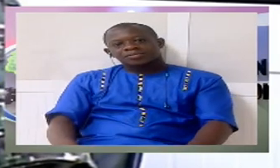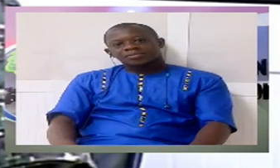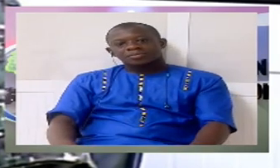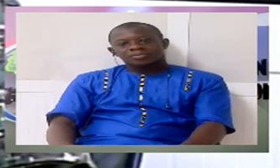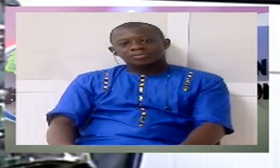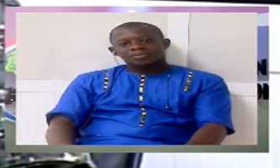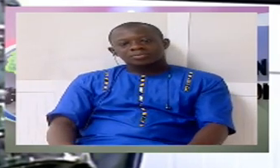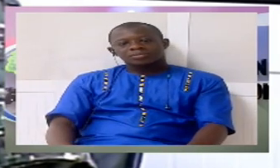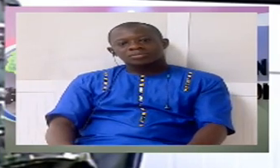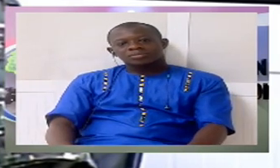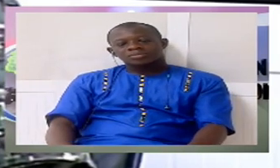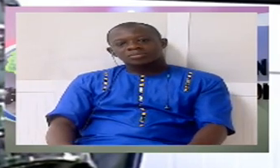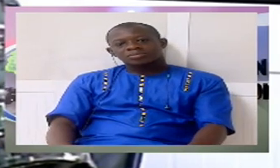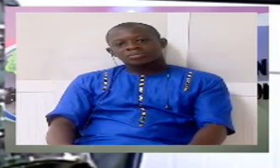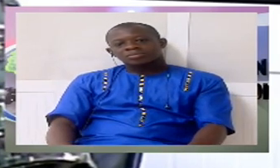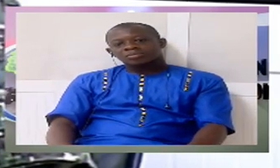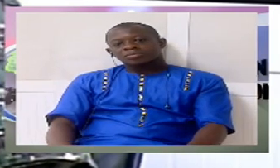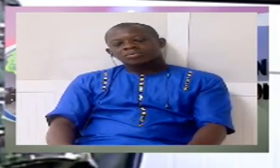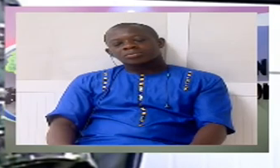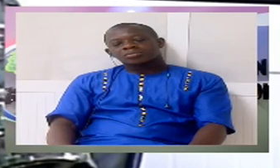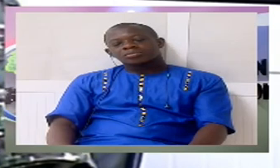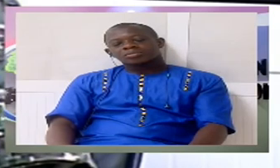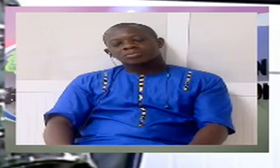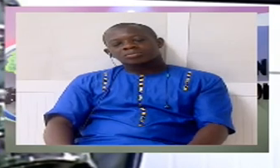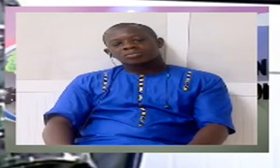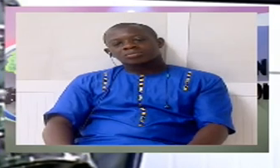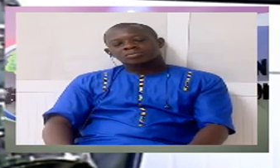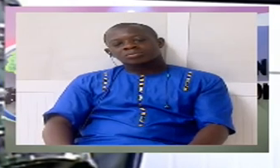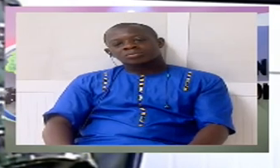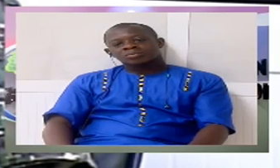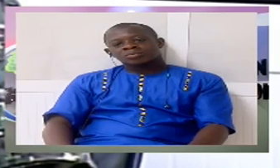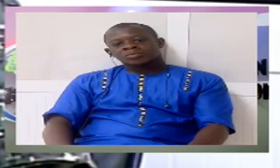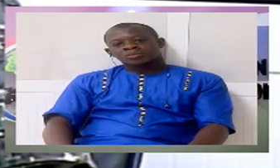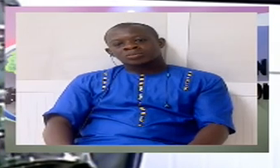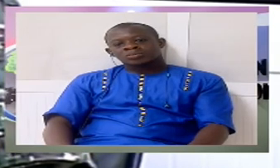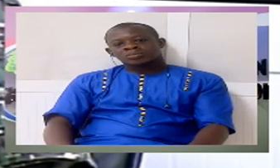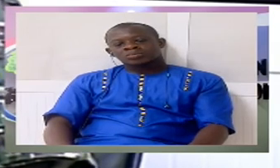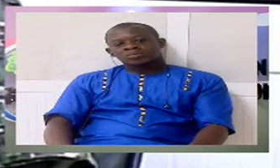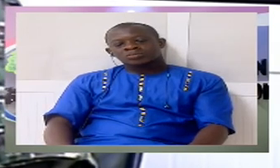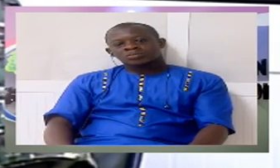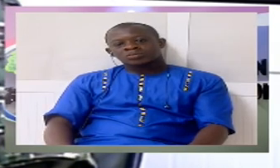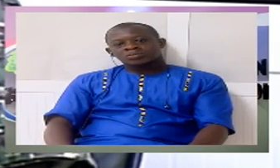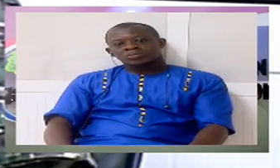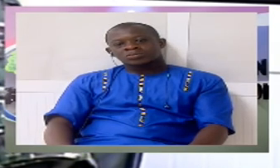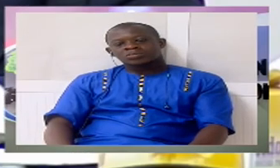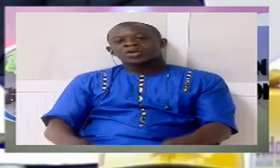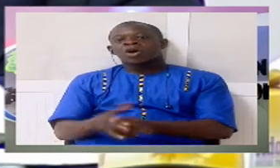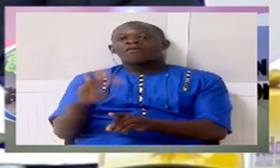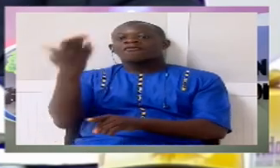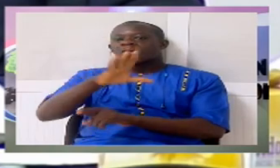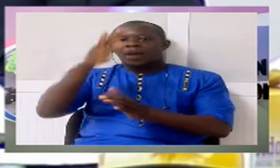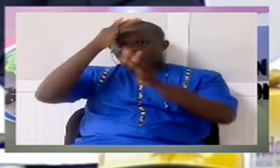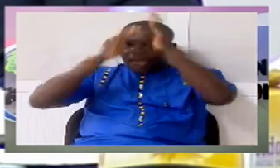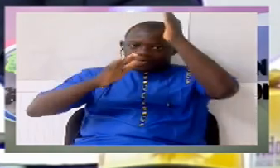nit kuñ door moham mu nek kuñ fetel ndax mus nga gis hew hew yoy yep kuñ ci yobbu court from the army